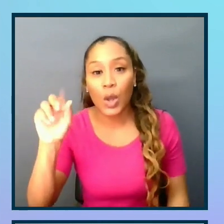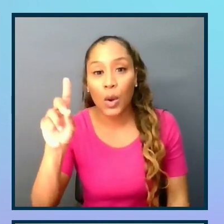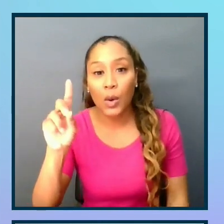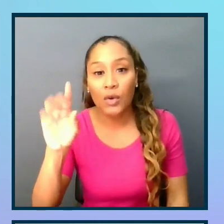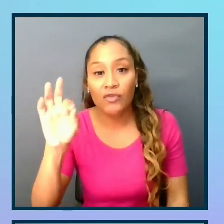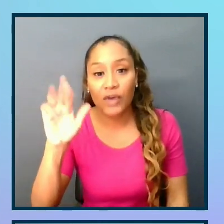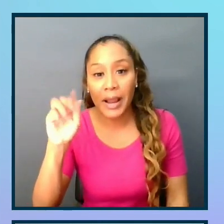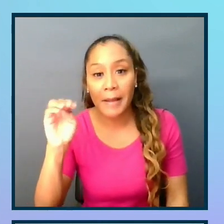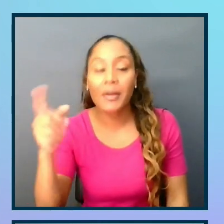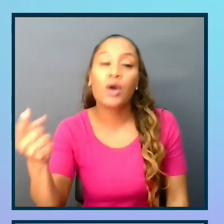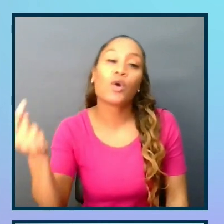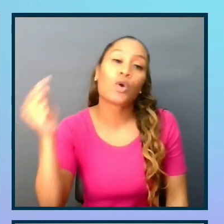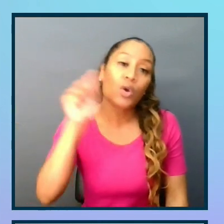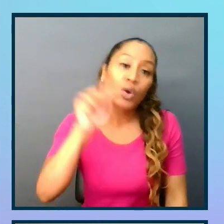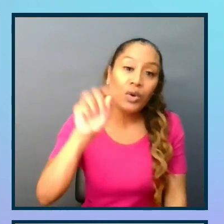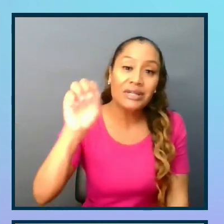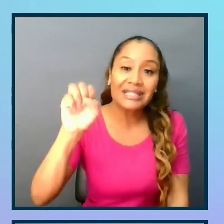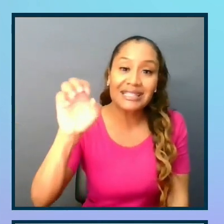to settings.